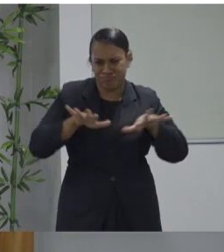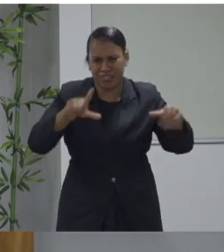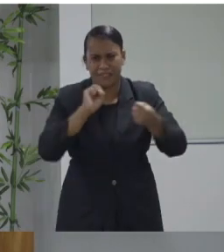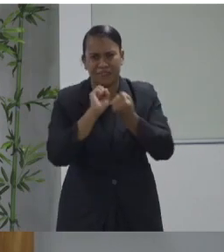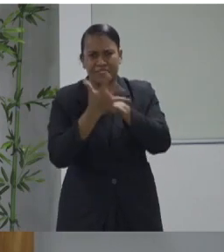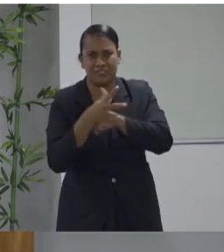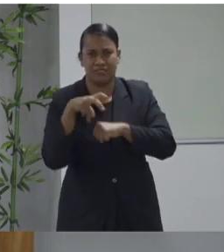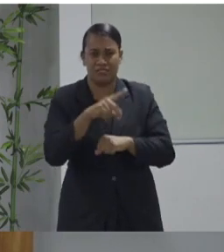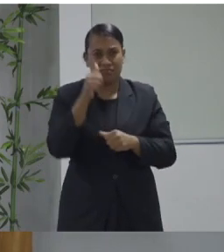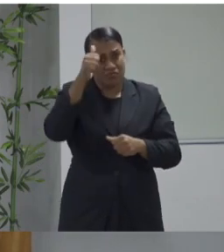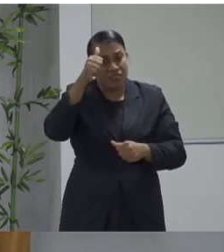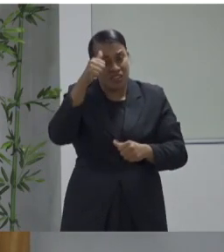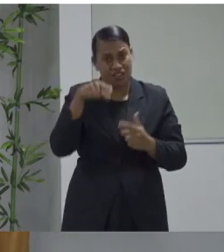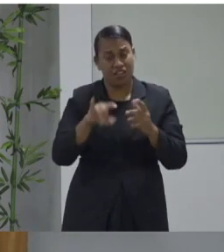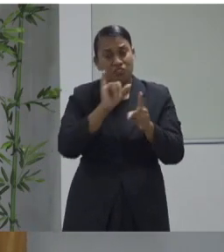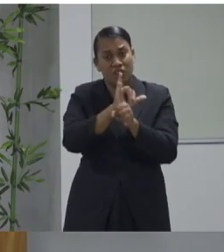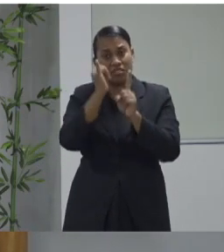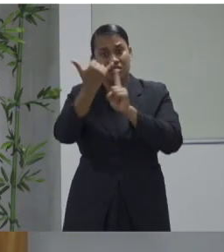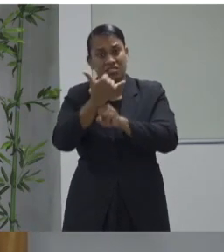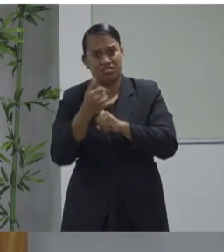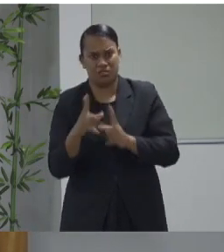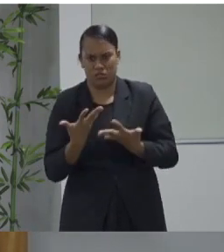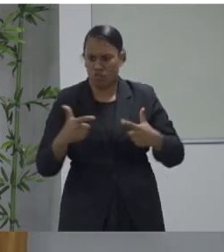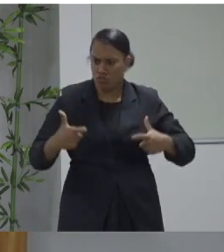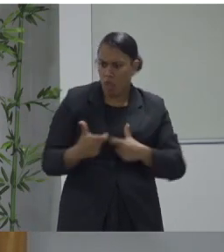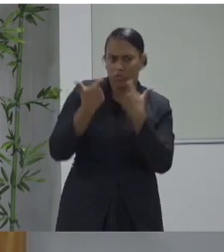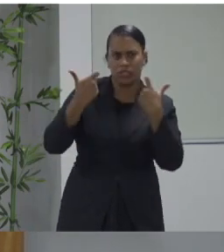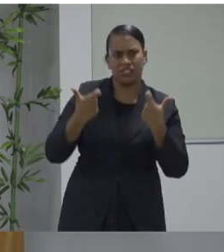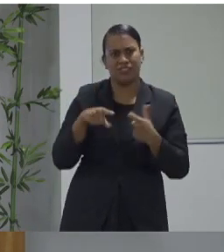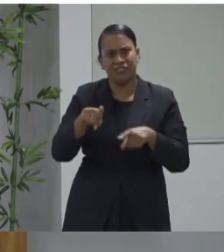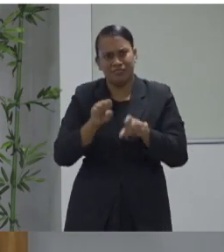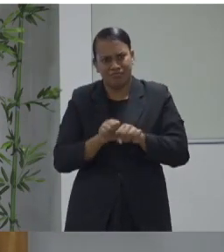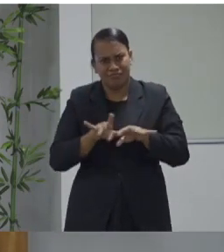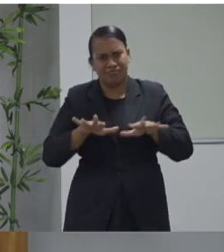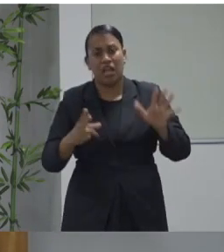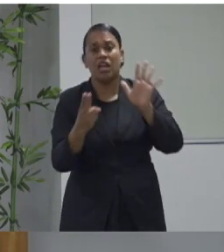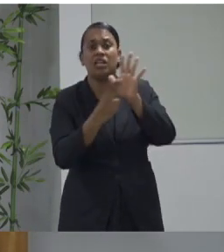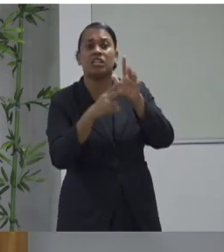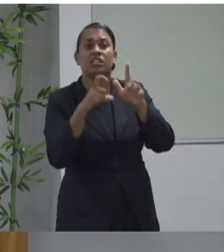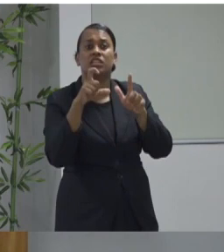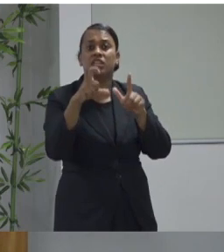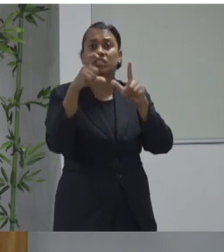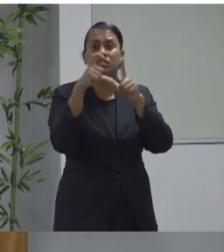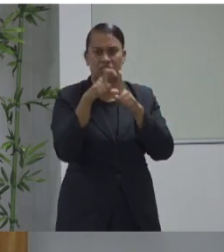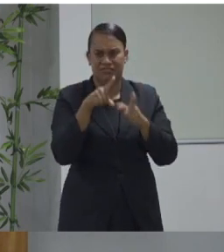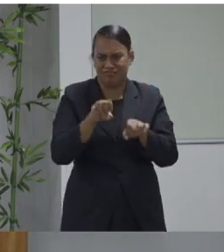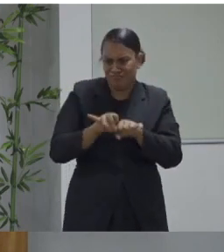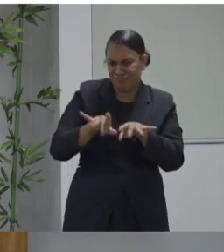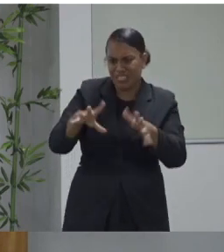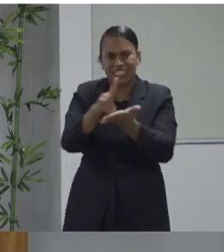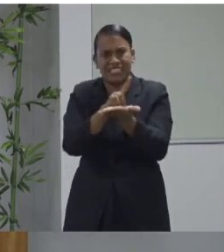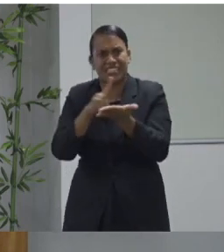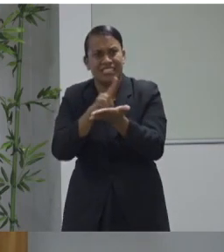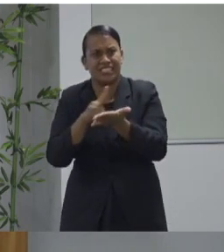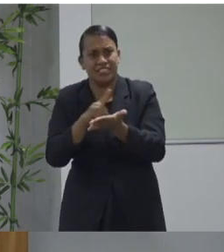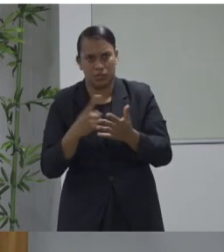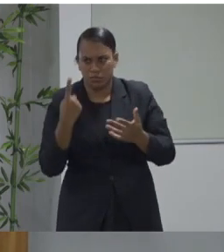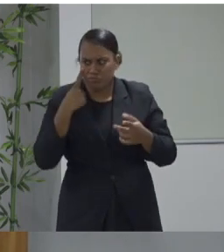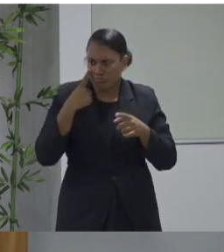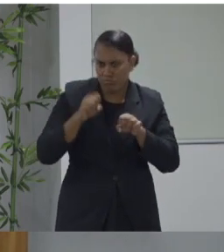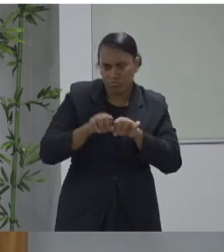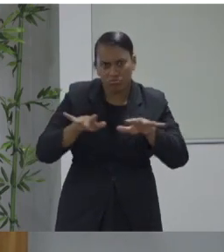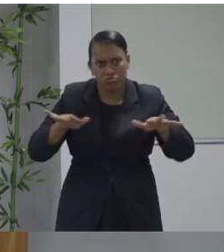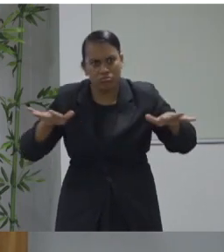has had challenges with communicable diseases and also non-communicable diseases. And if we do see a pattern of severe cases spread amongst those